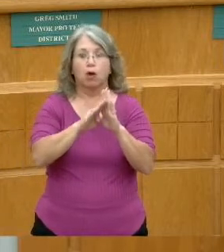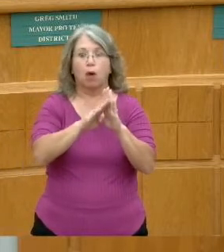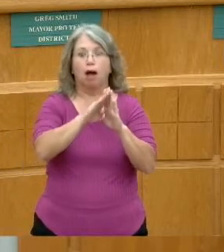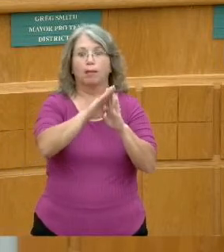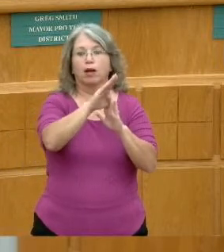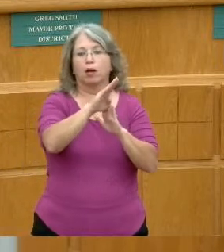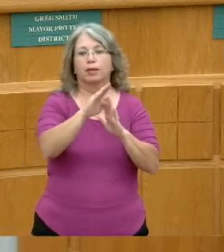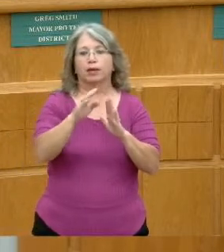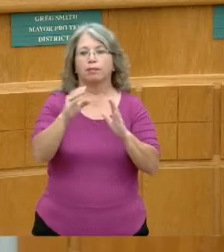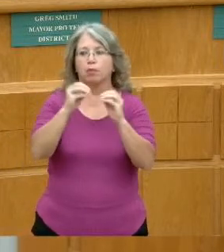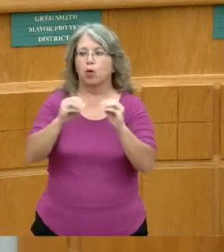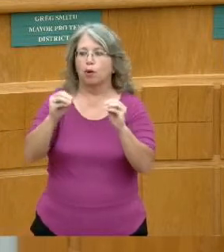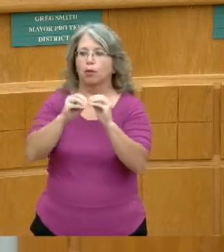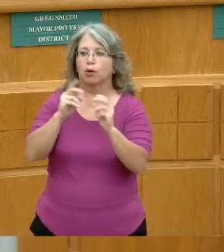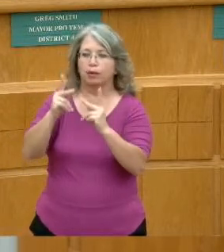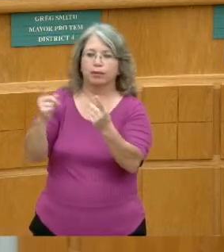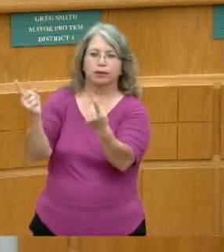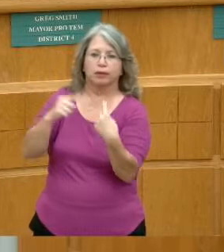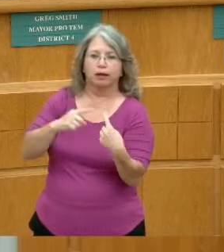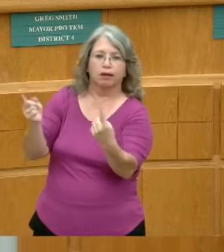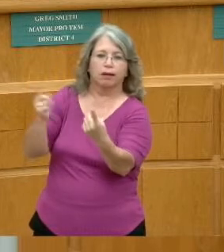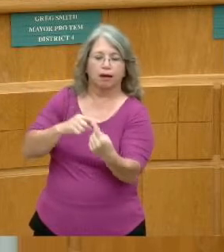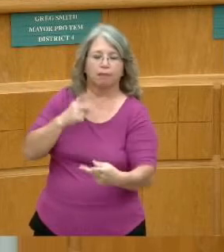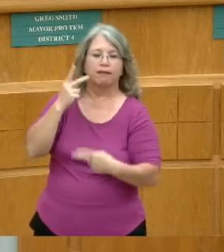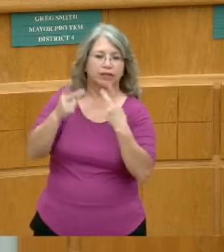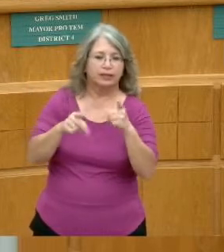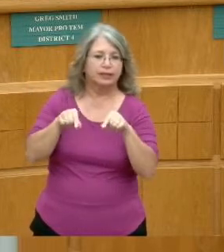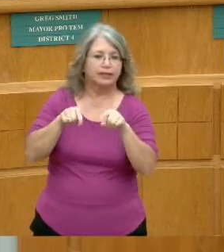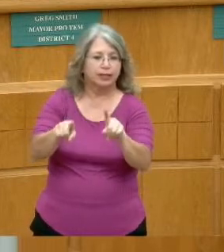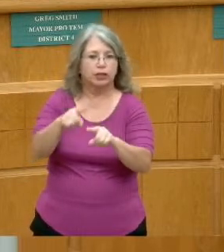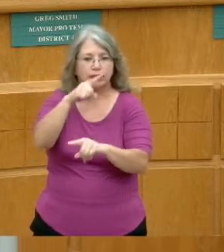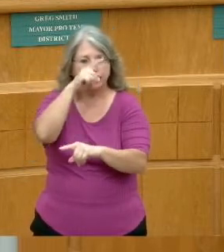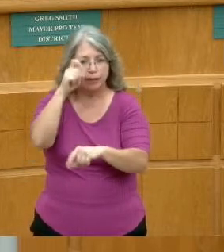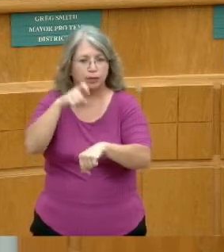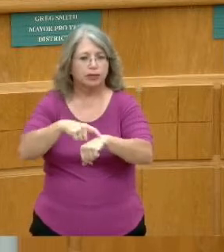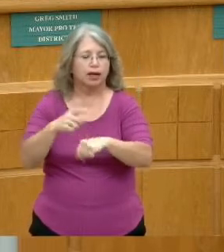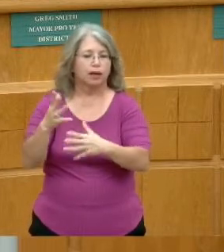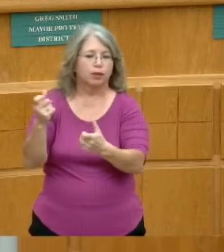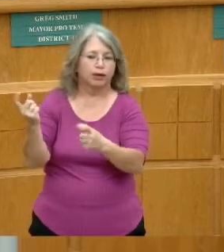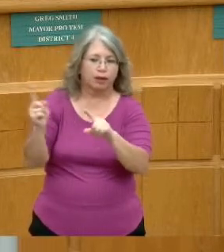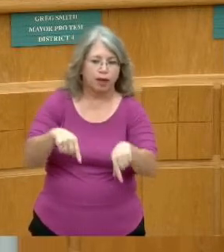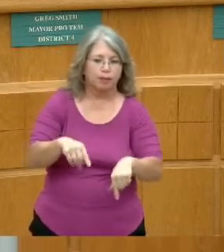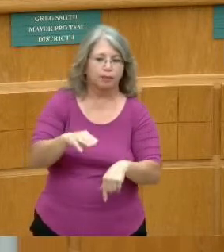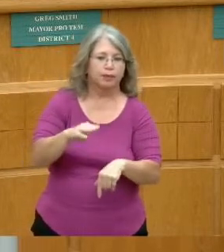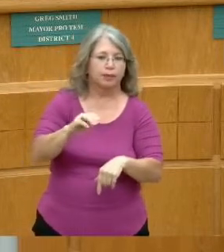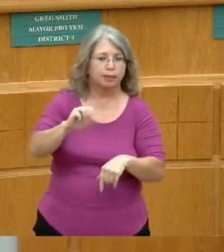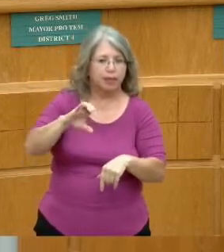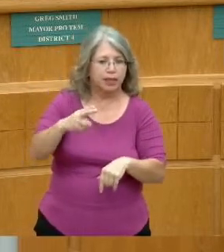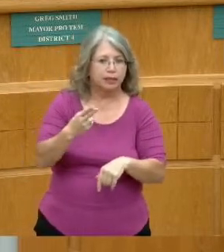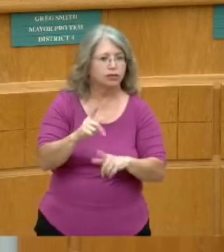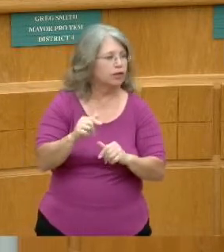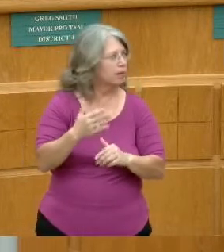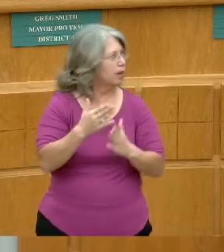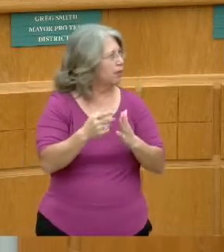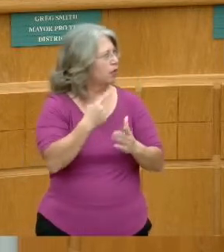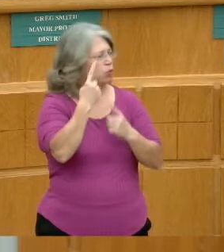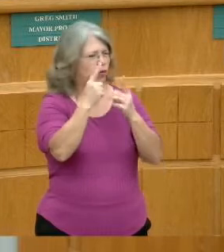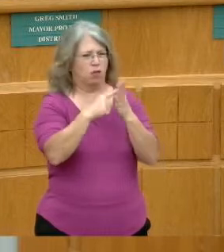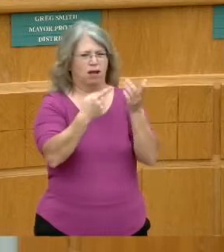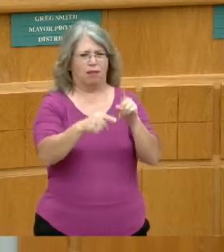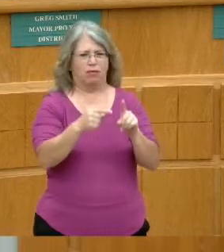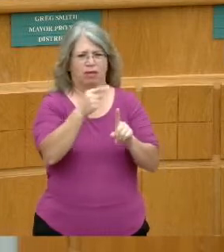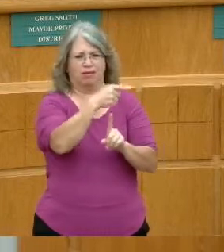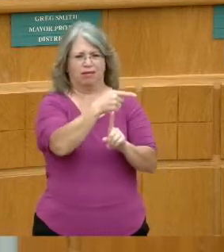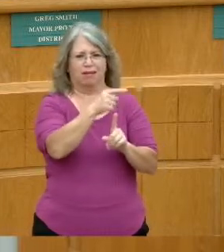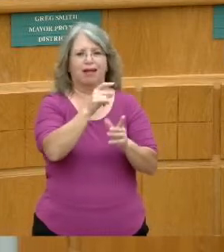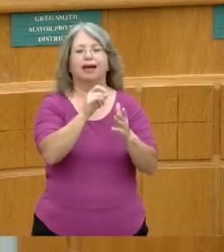Bend area as the summer wears on and people want to come and go to the beach. Now, you might be wondering what was happening right here. This is